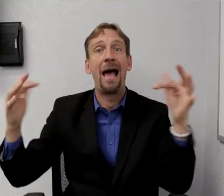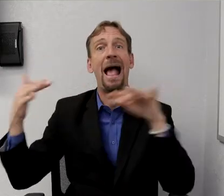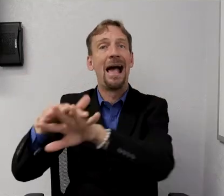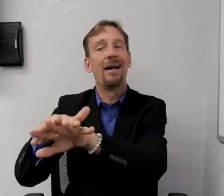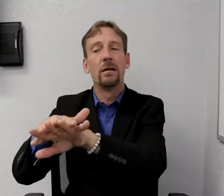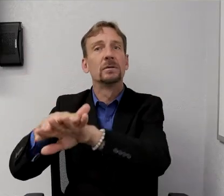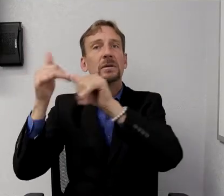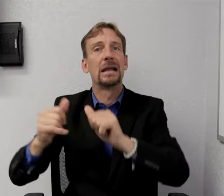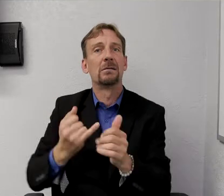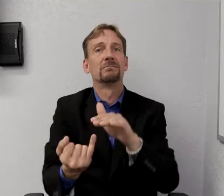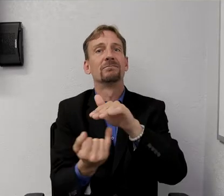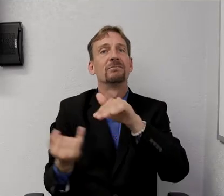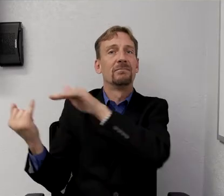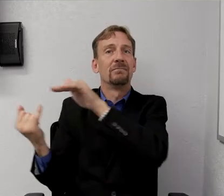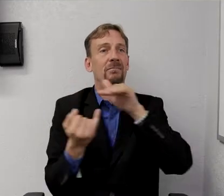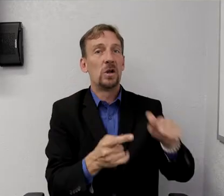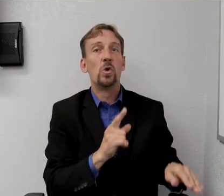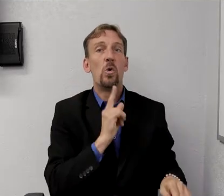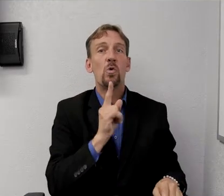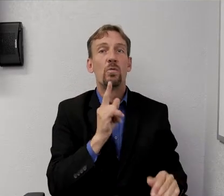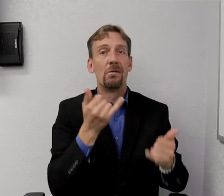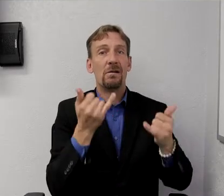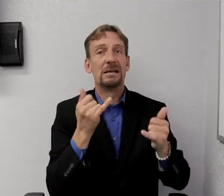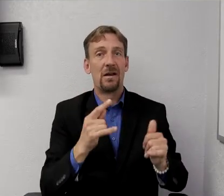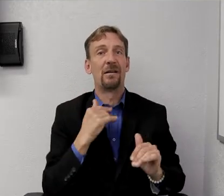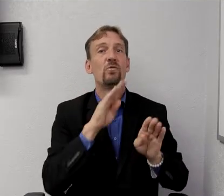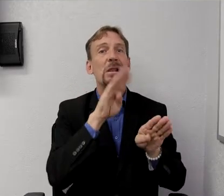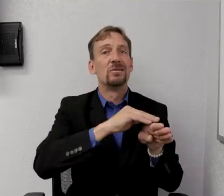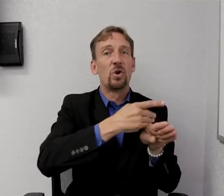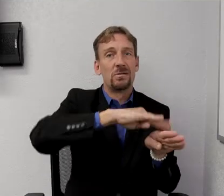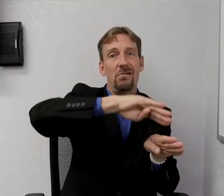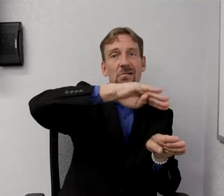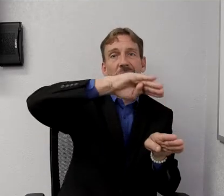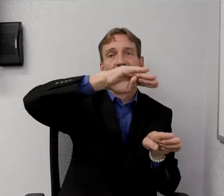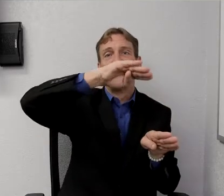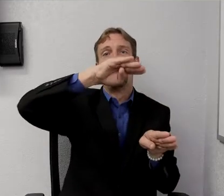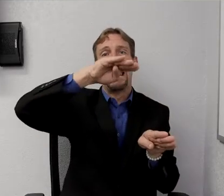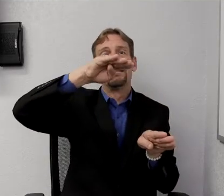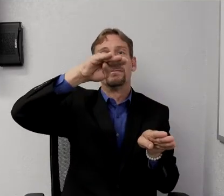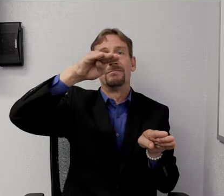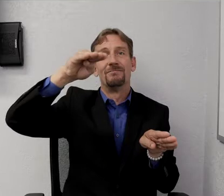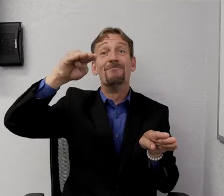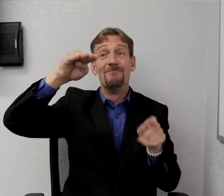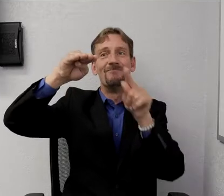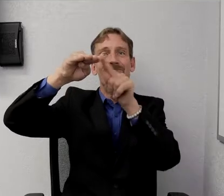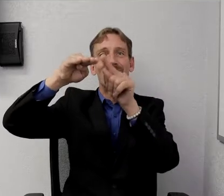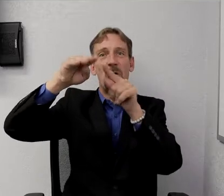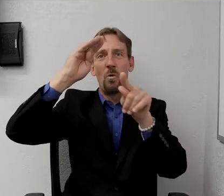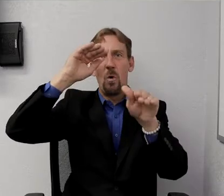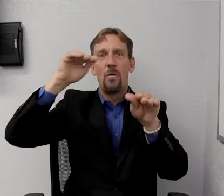the effect of flattening the curve. So they now pushed that beginning of the surge to